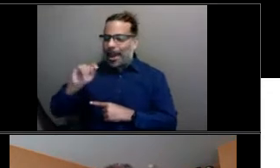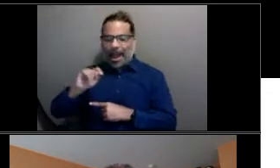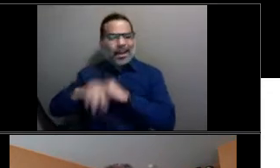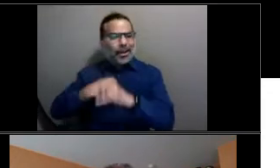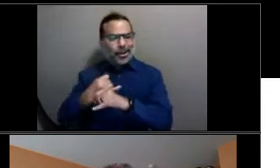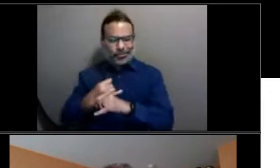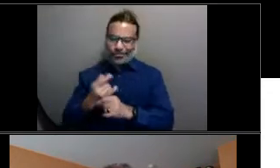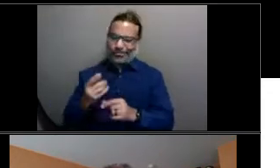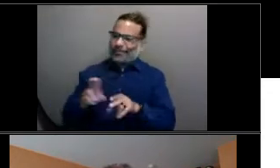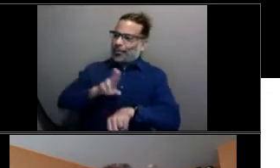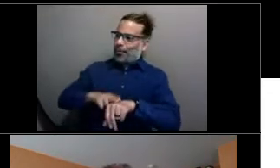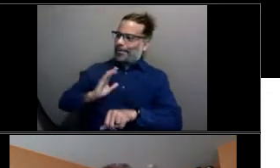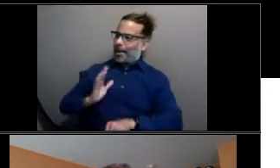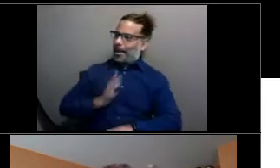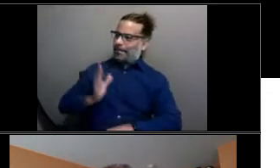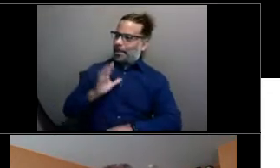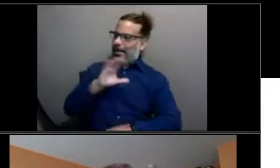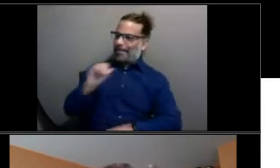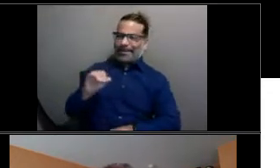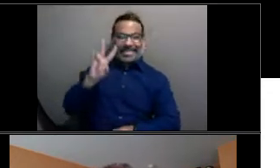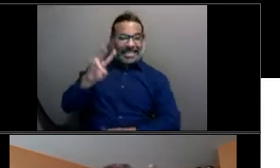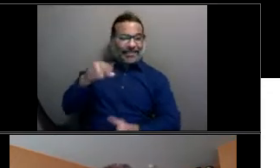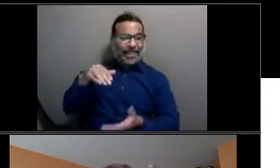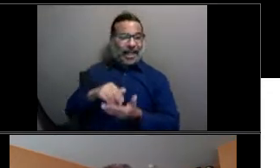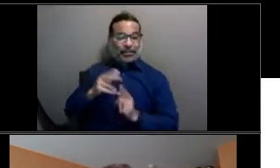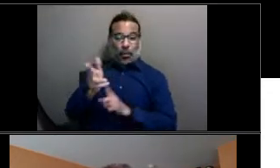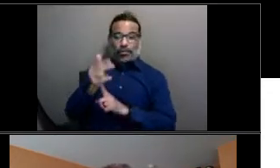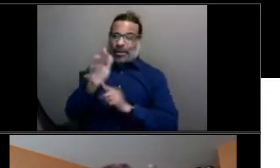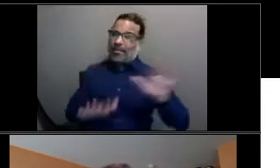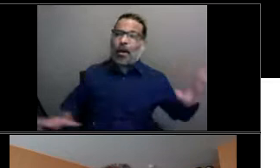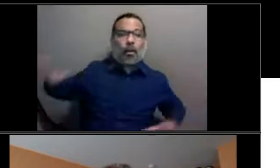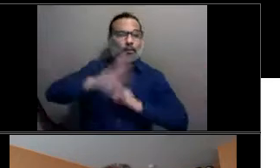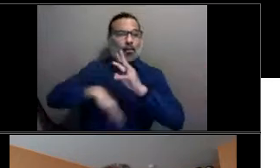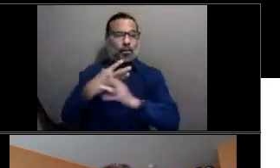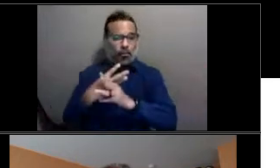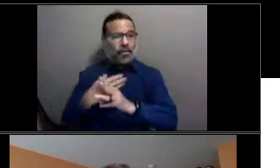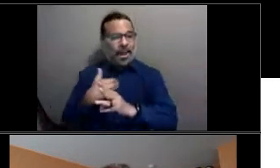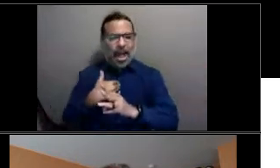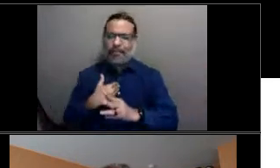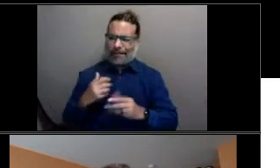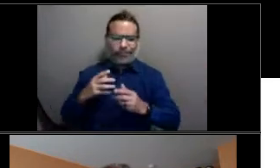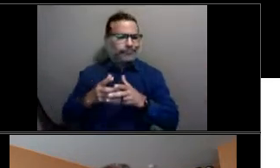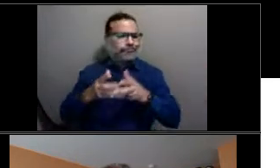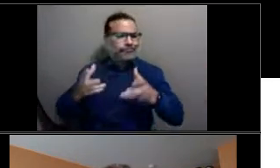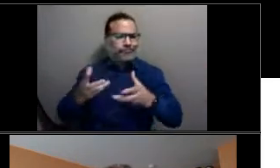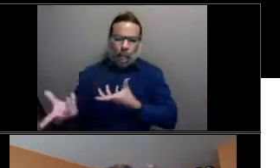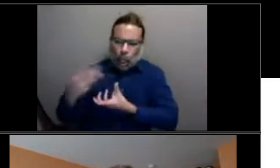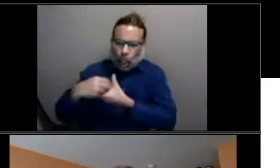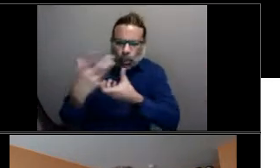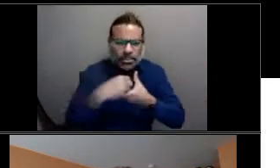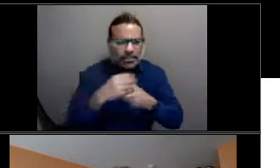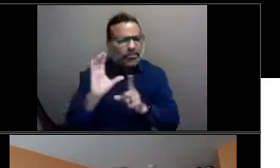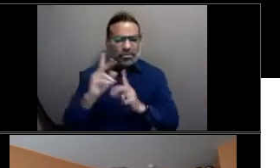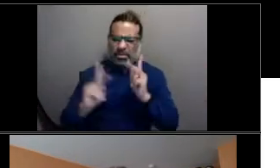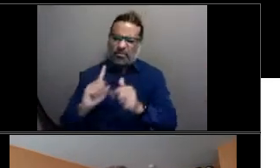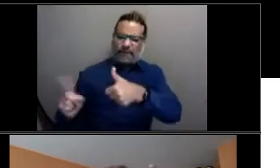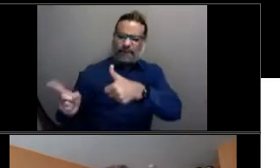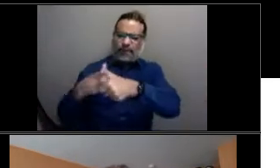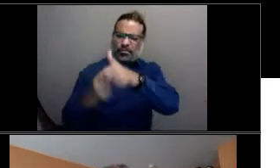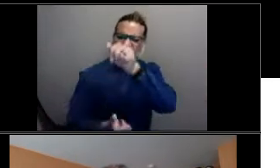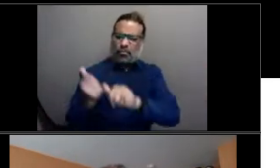with over 7,000 hotels around the globe. We're proud of our inclusive culture of always putting people first and welcoming